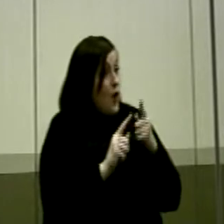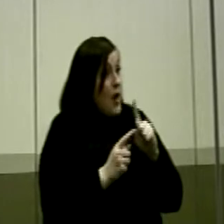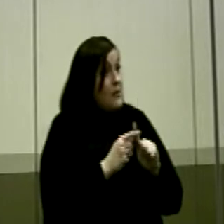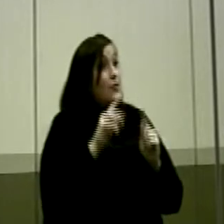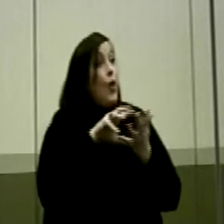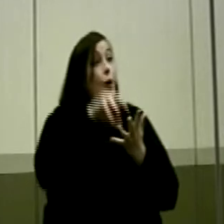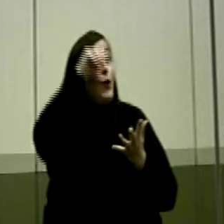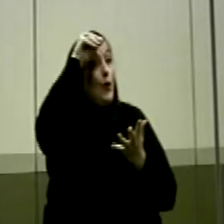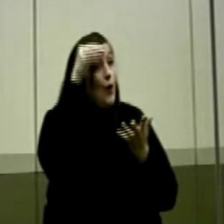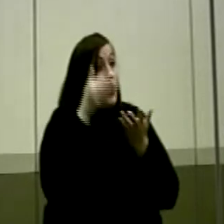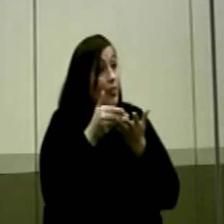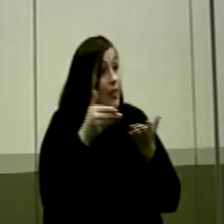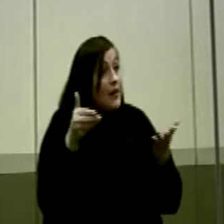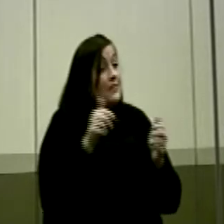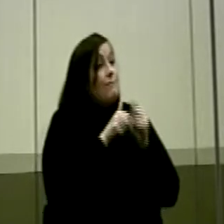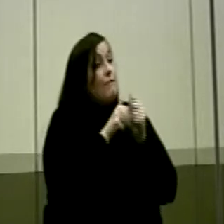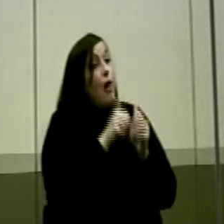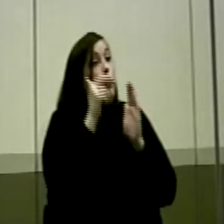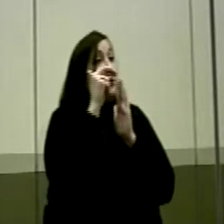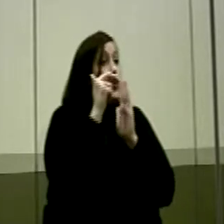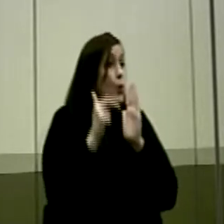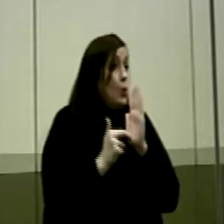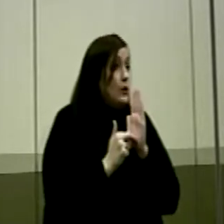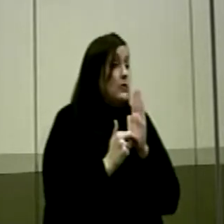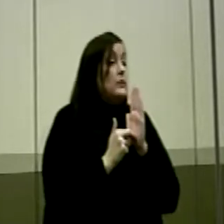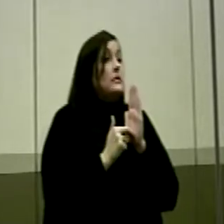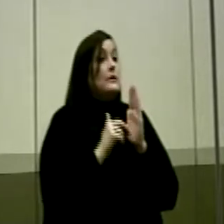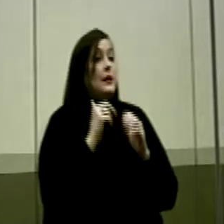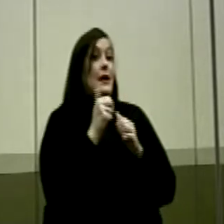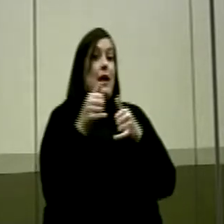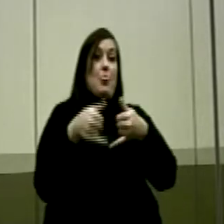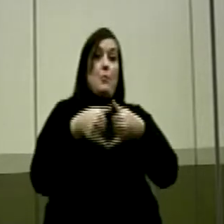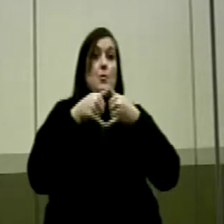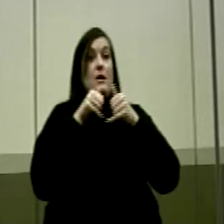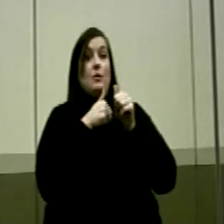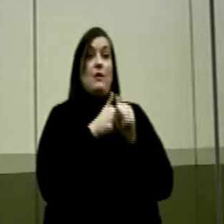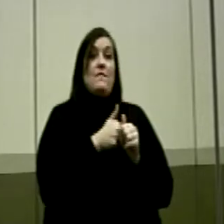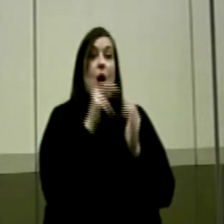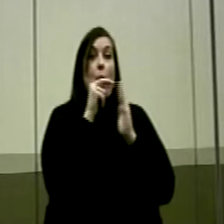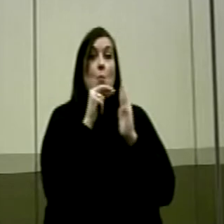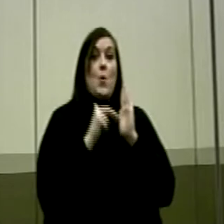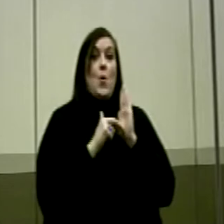things, follow the rules, gets the prize when you follow the rules,